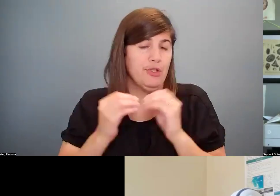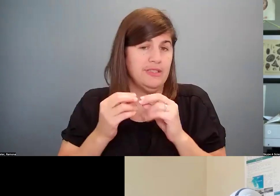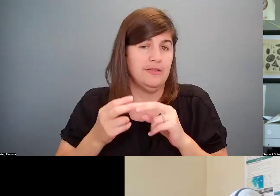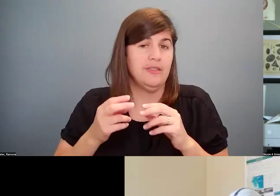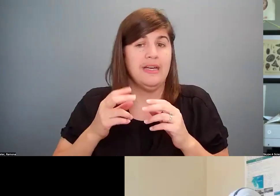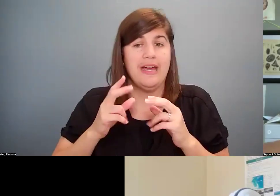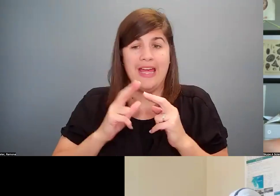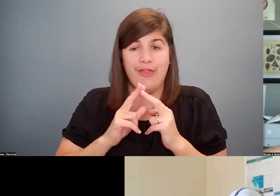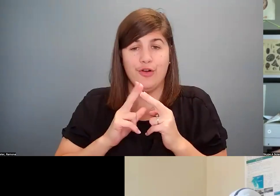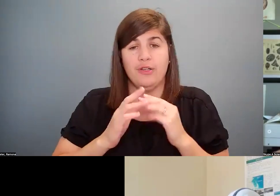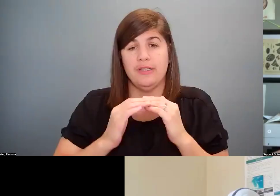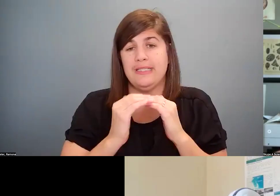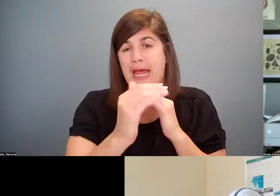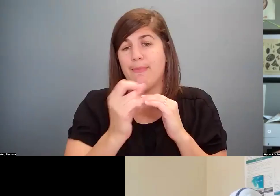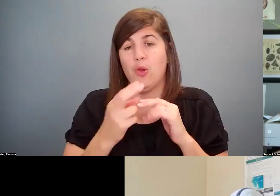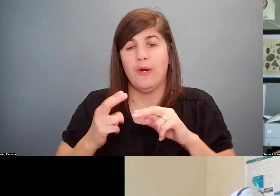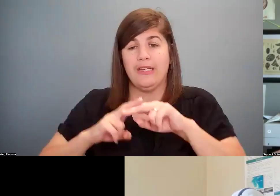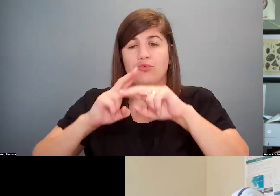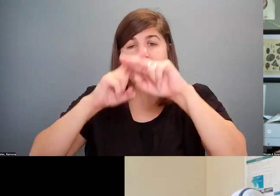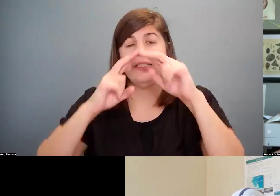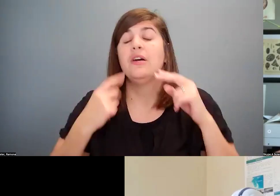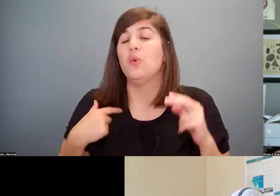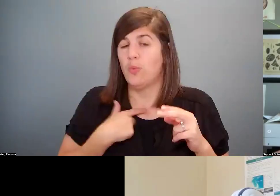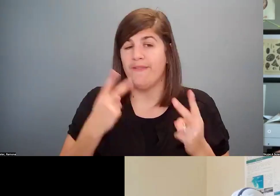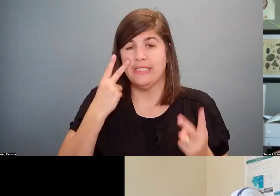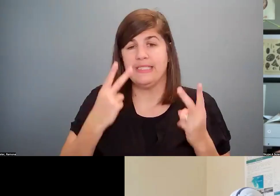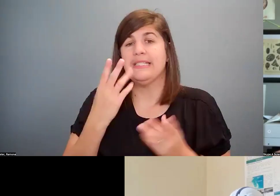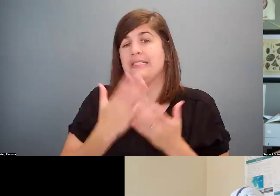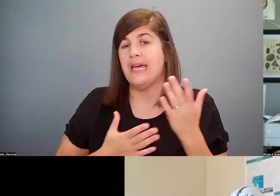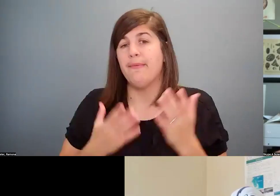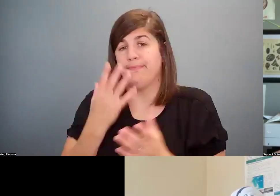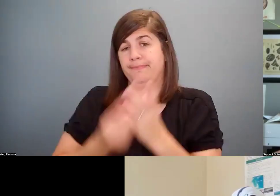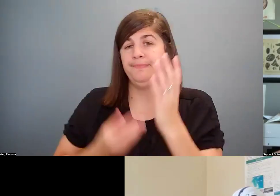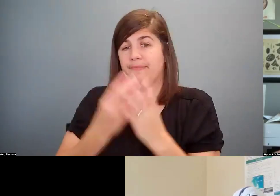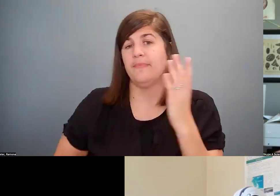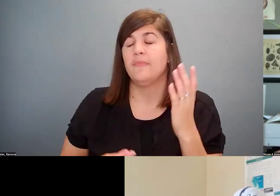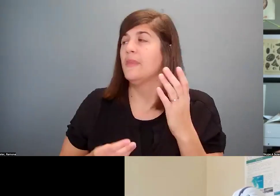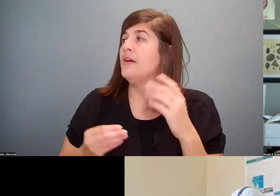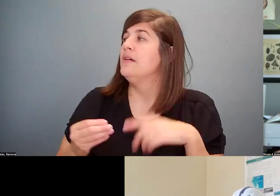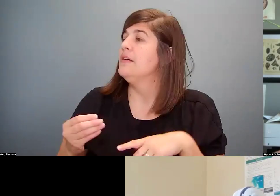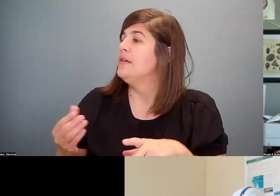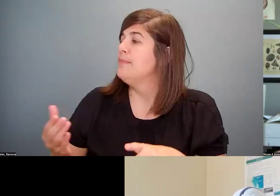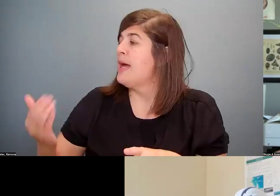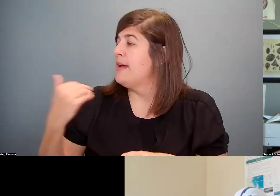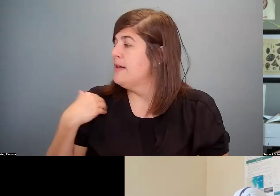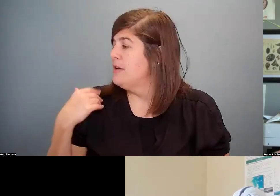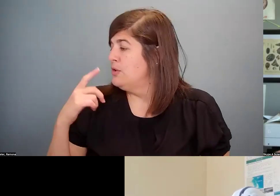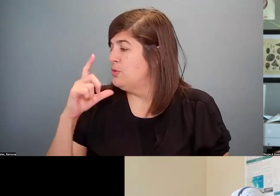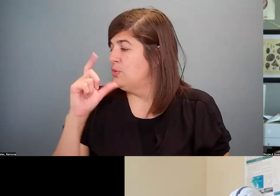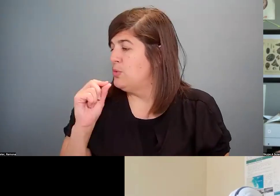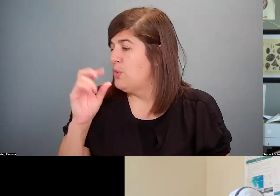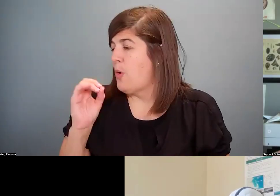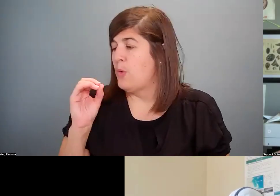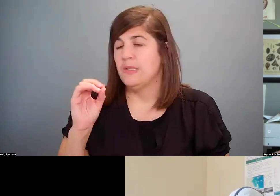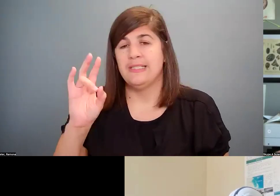We have actually seen some whale species go extinct very recently. In fact, we had one go extinct back in 2007. It was a